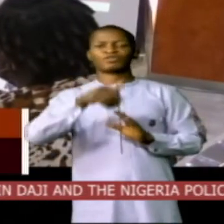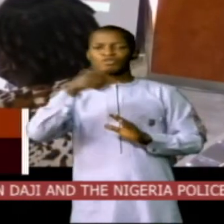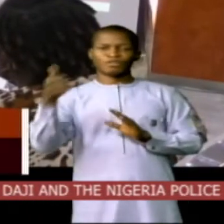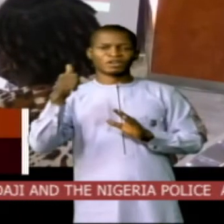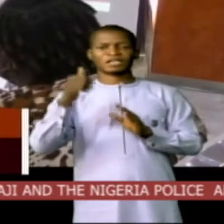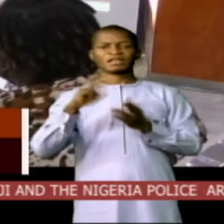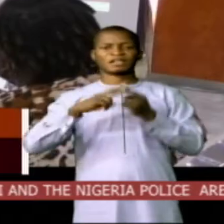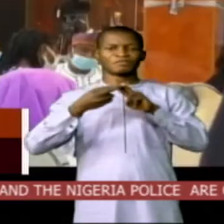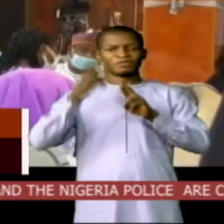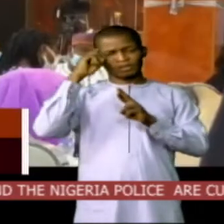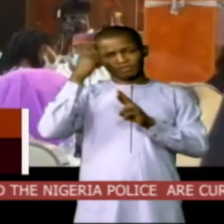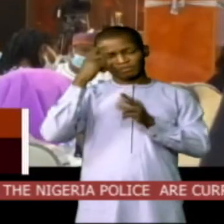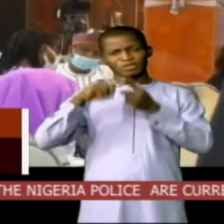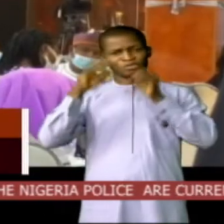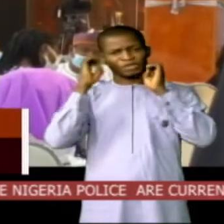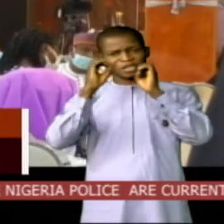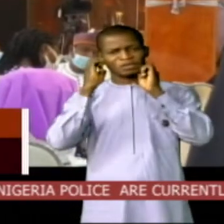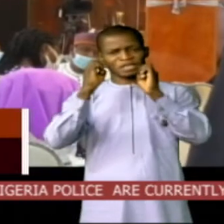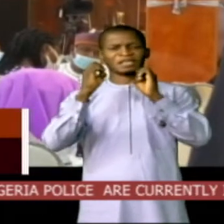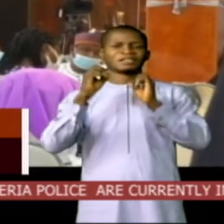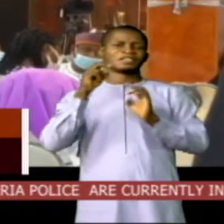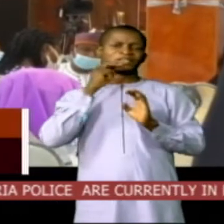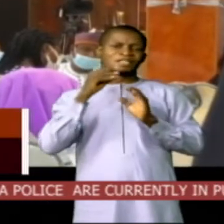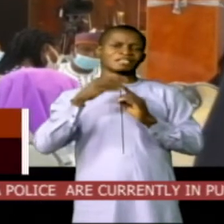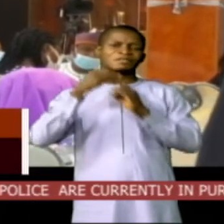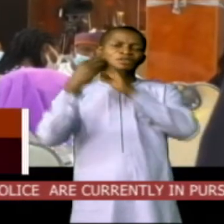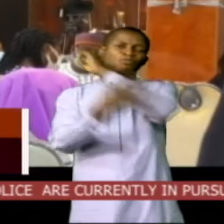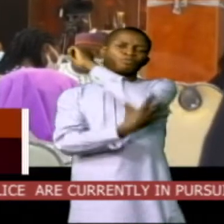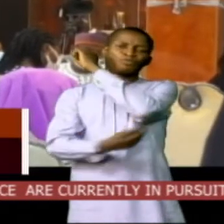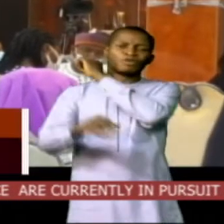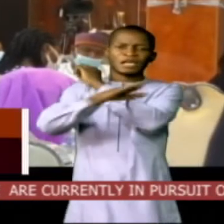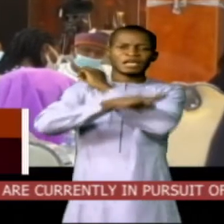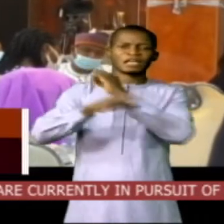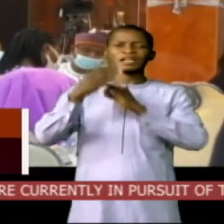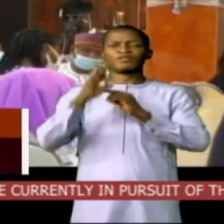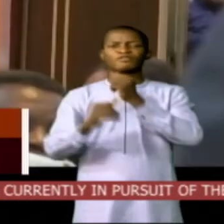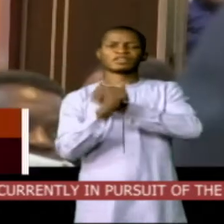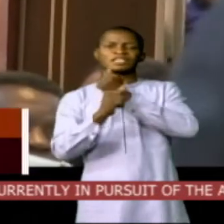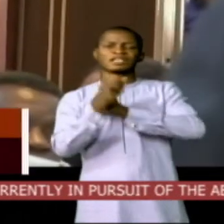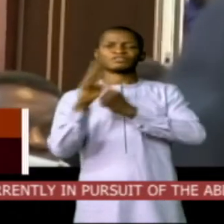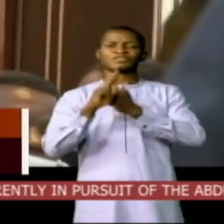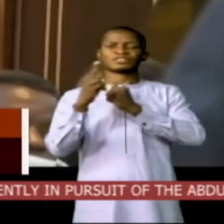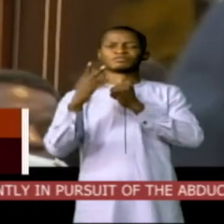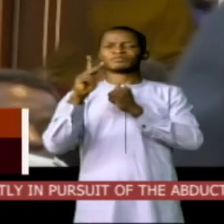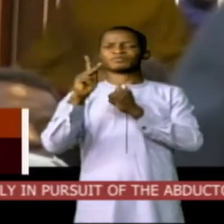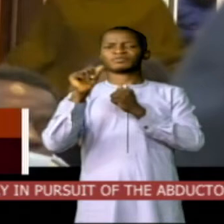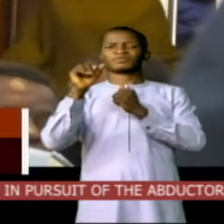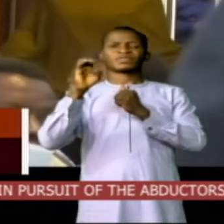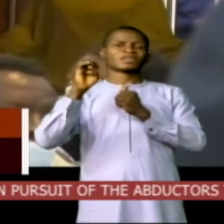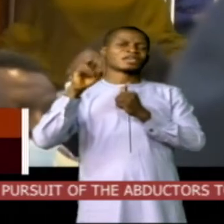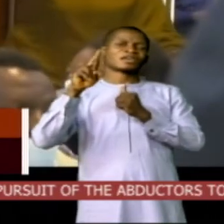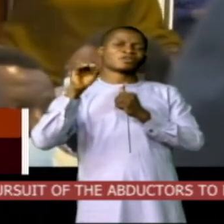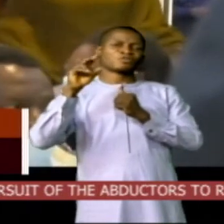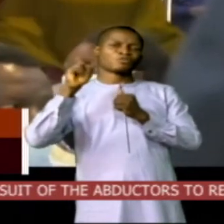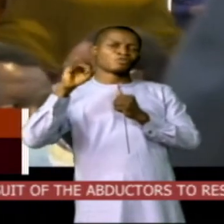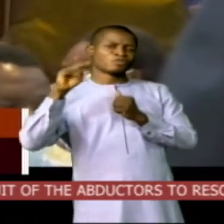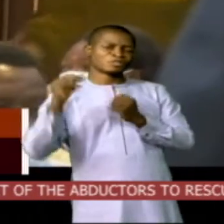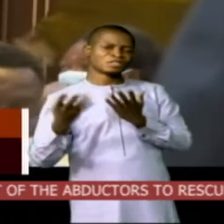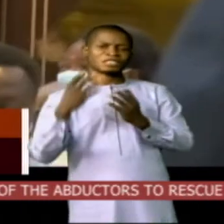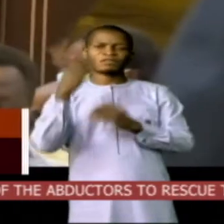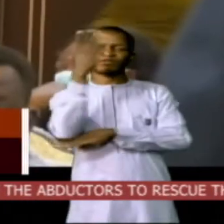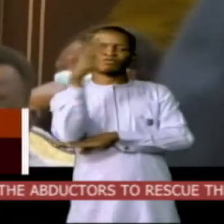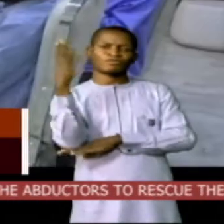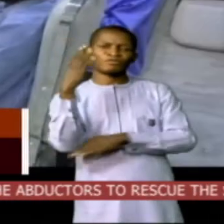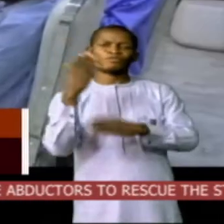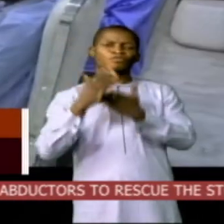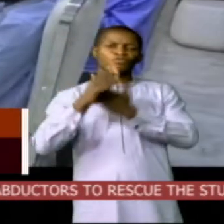educate Nigerians, especially rural dwellers, on the dangers of using kerosene, firewood and charcoal for cooking and the need to